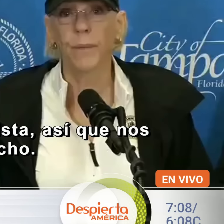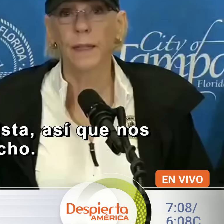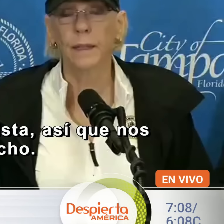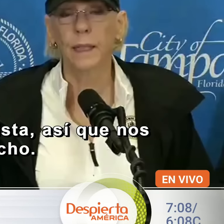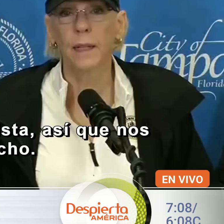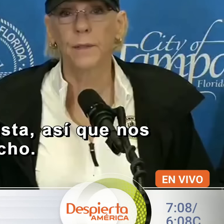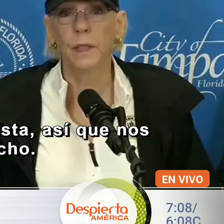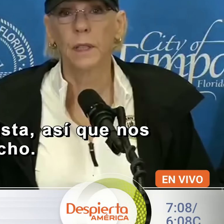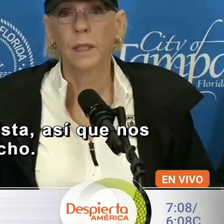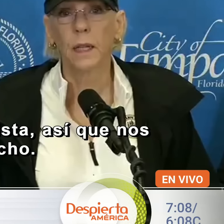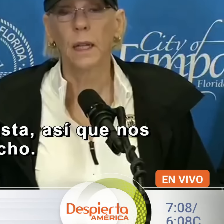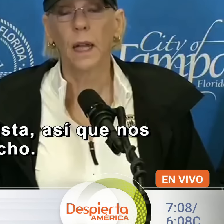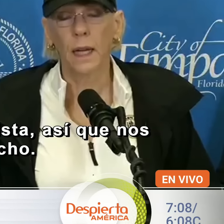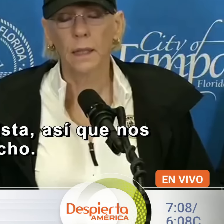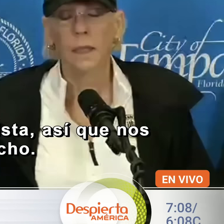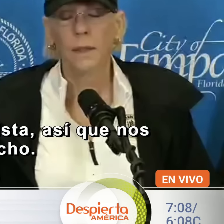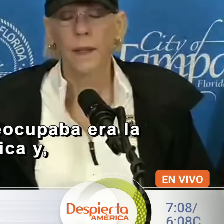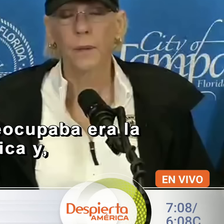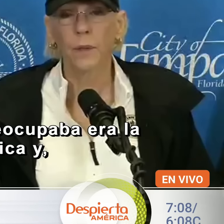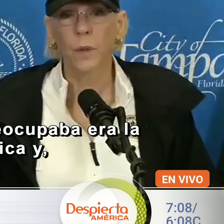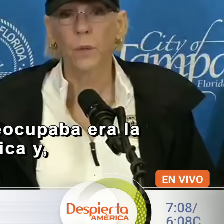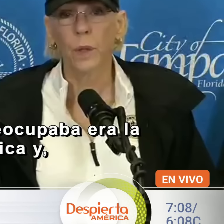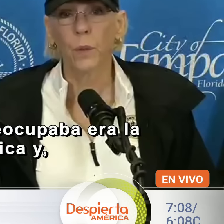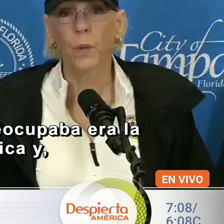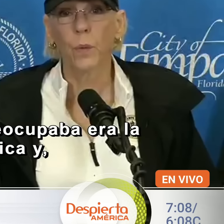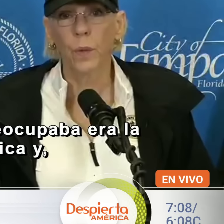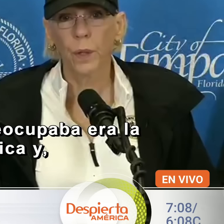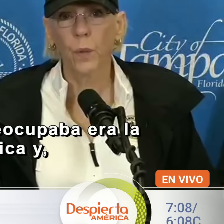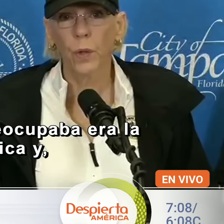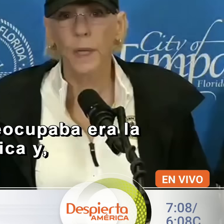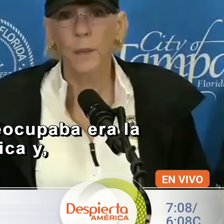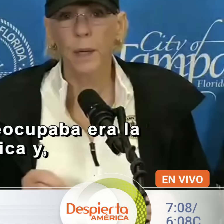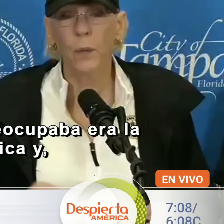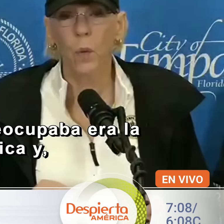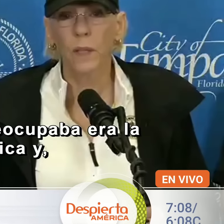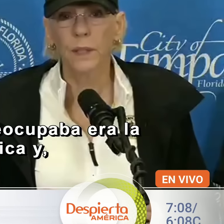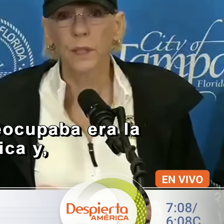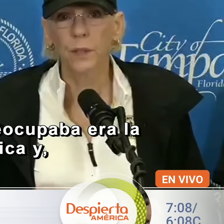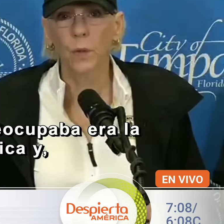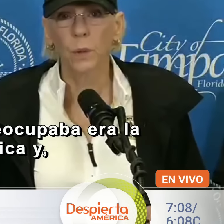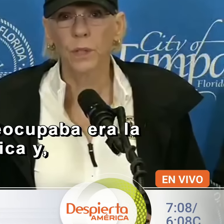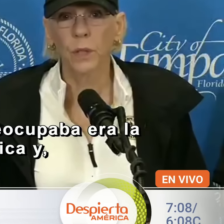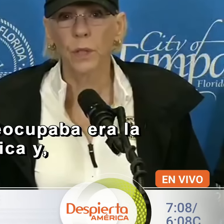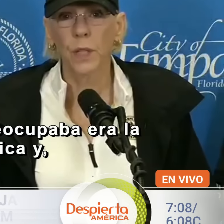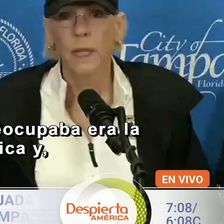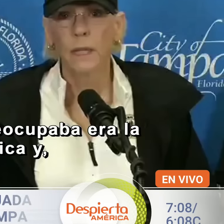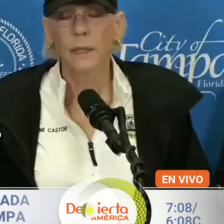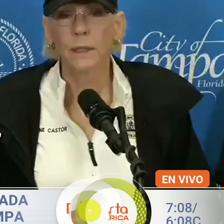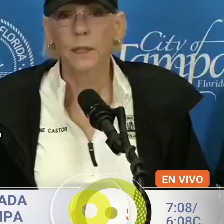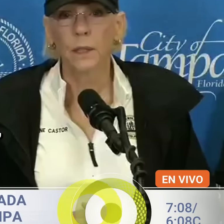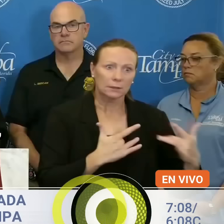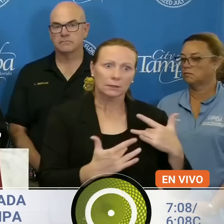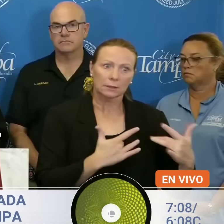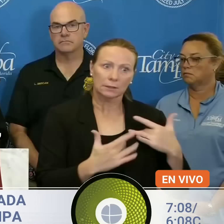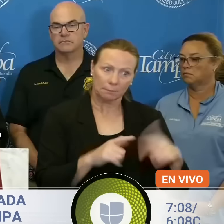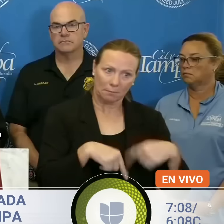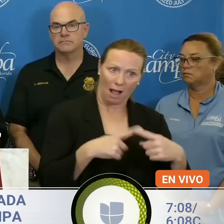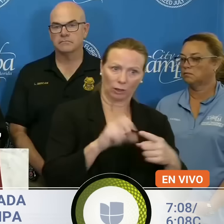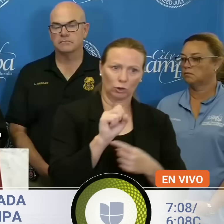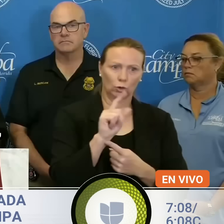was that saved a lot. That was what we were really worried about, was the storm surge, and